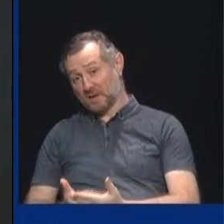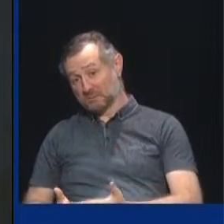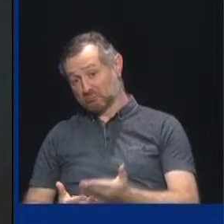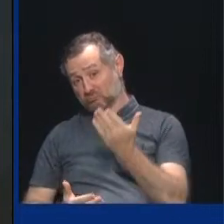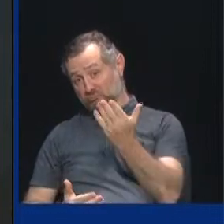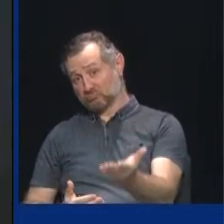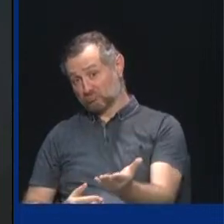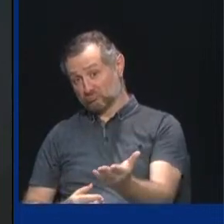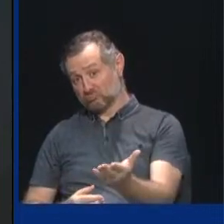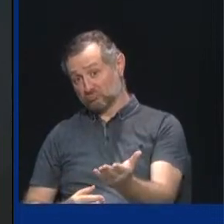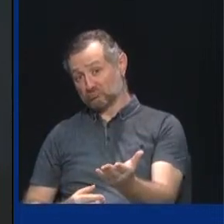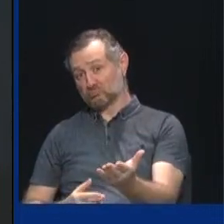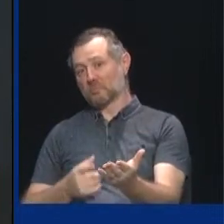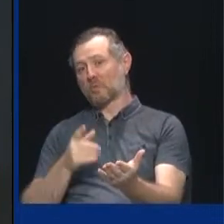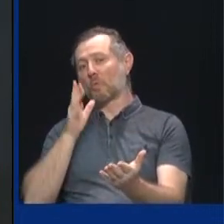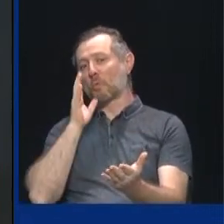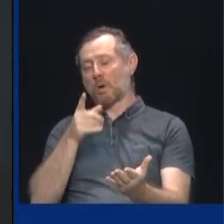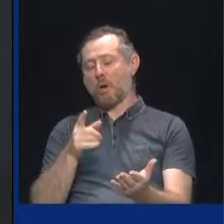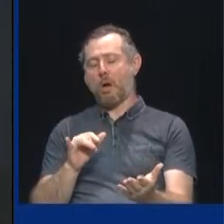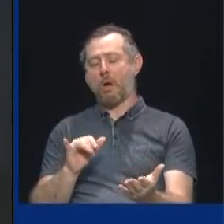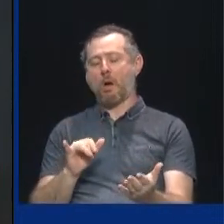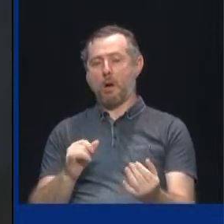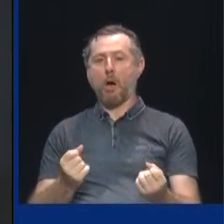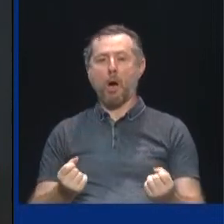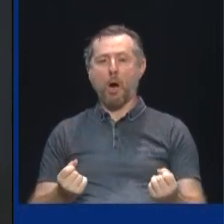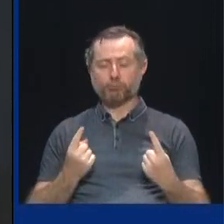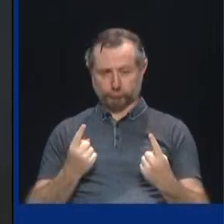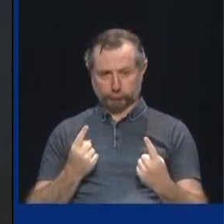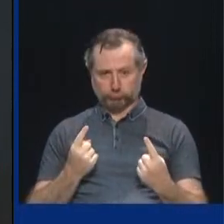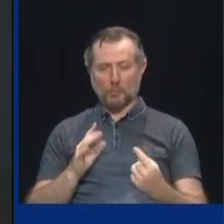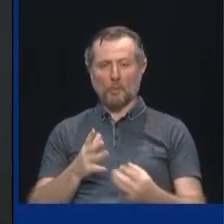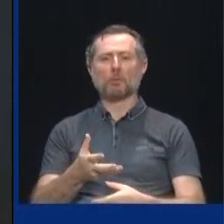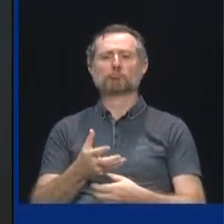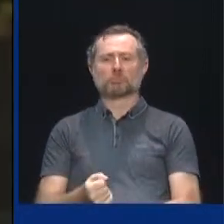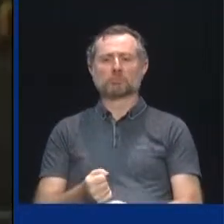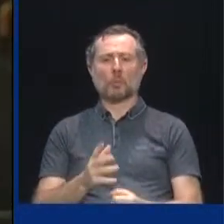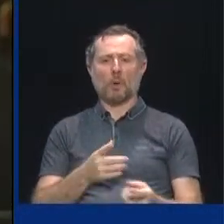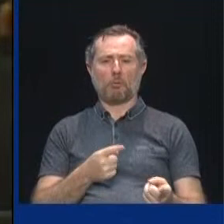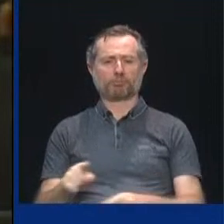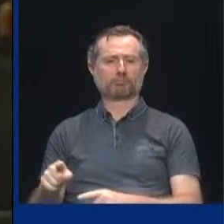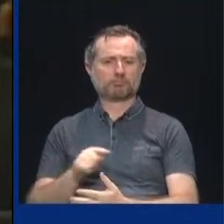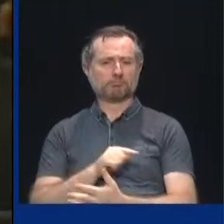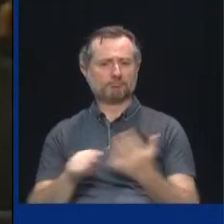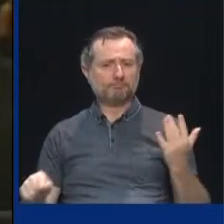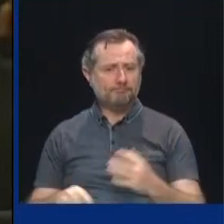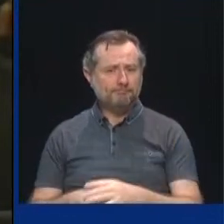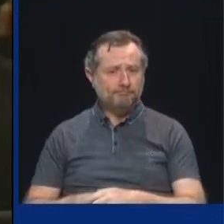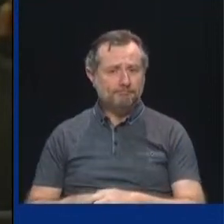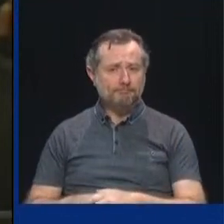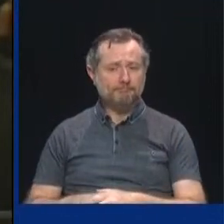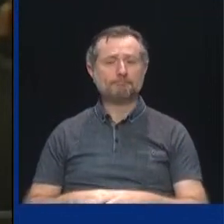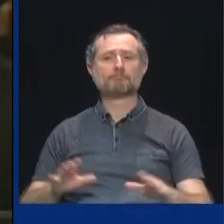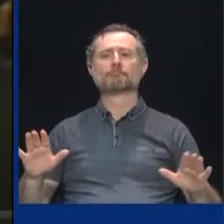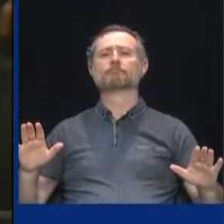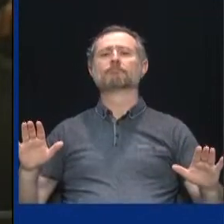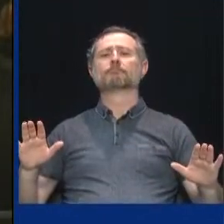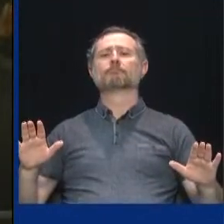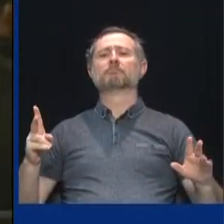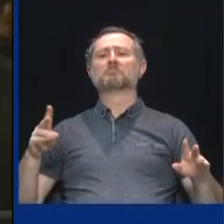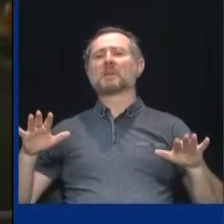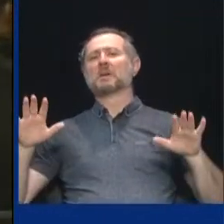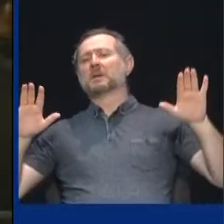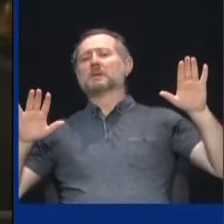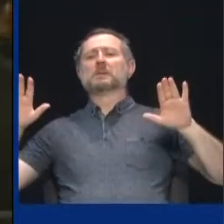they're going to understand exactly what happened. Governor, why are you calling the independent investigators? Excuse me, you